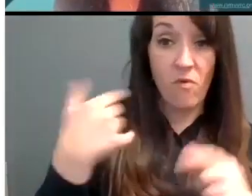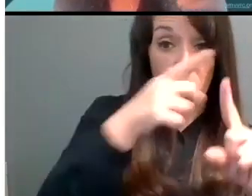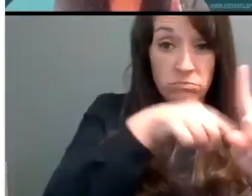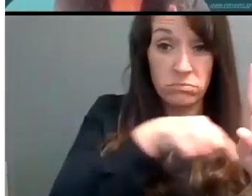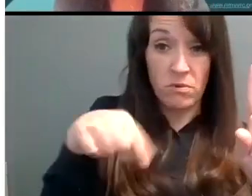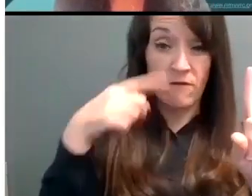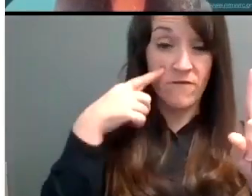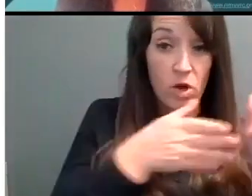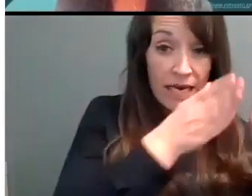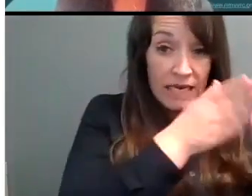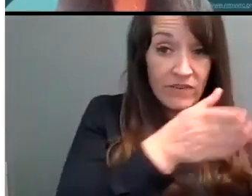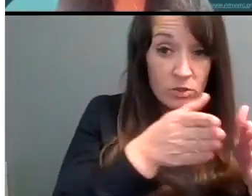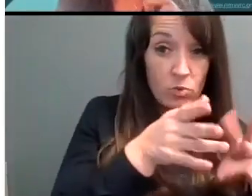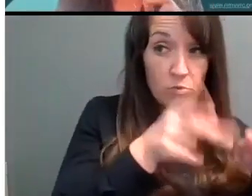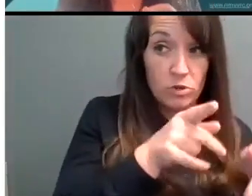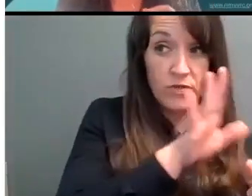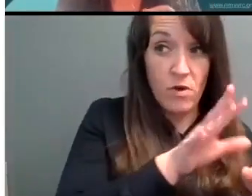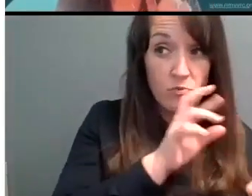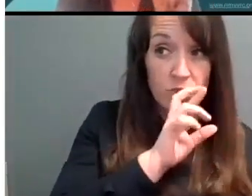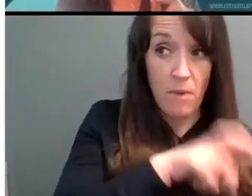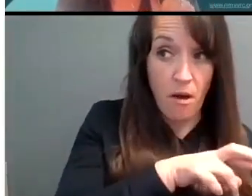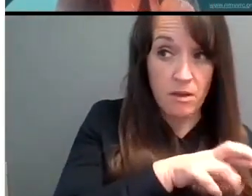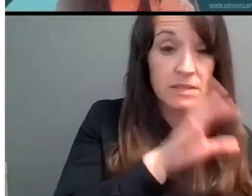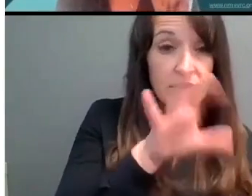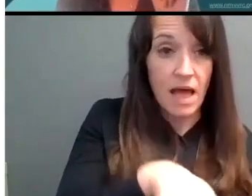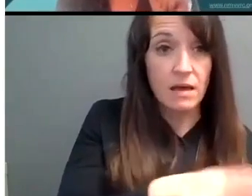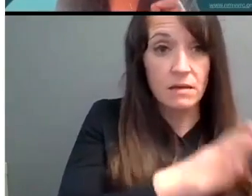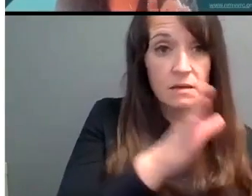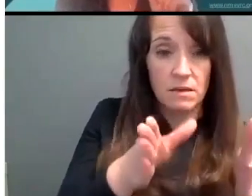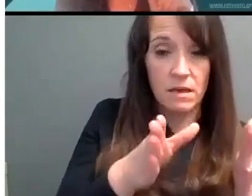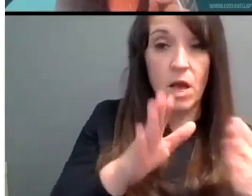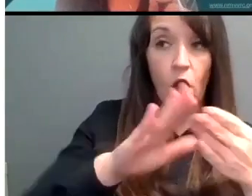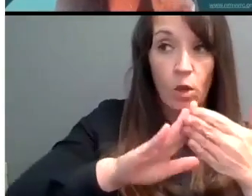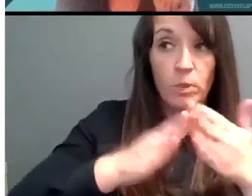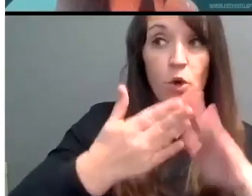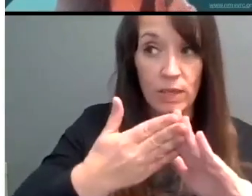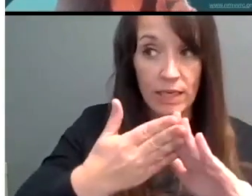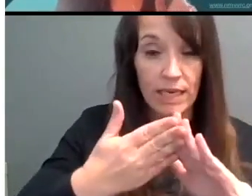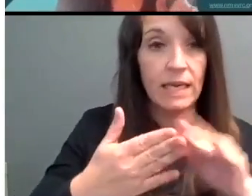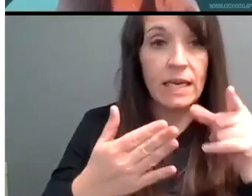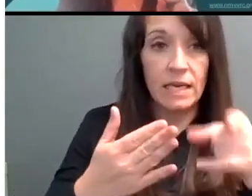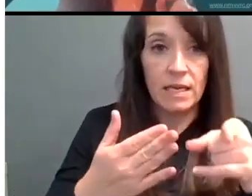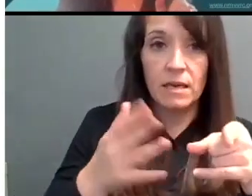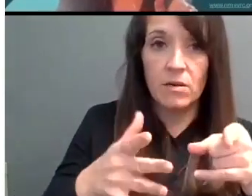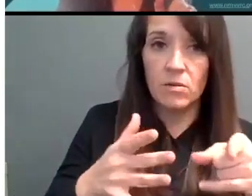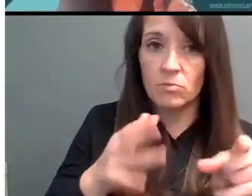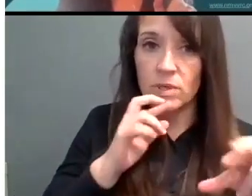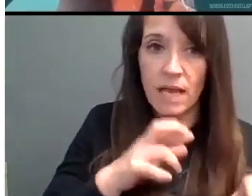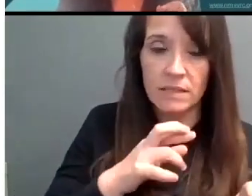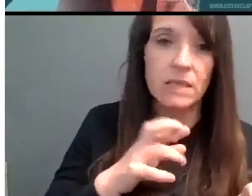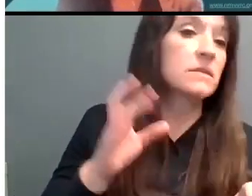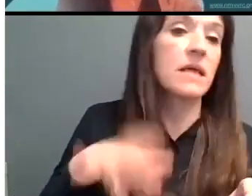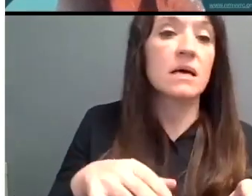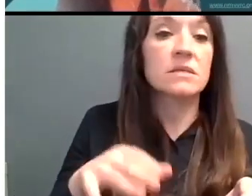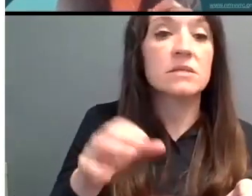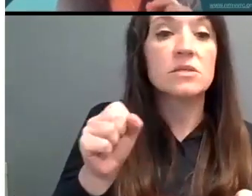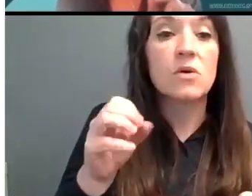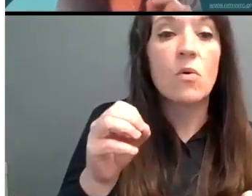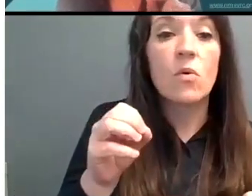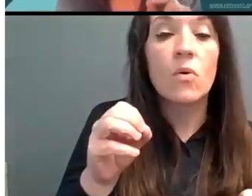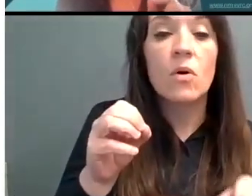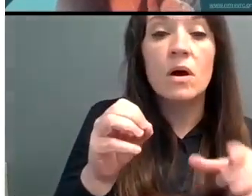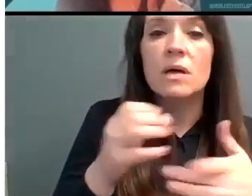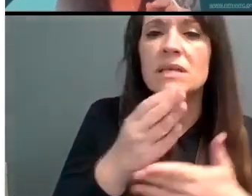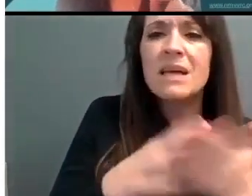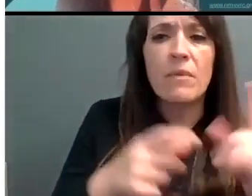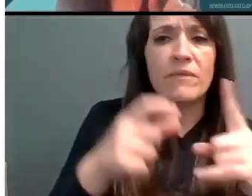that demonstrates community phases after disaster. Now, mass violence is different from disaster, so I want to put that caveat out there. And some of this